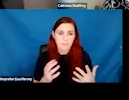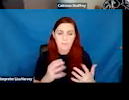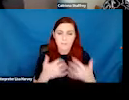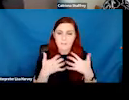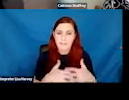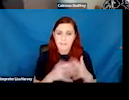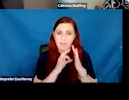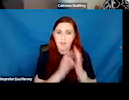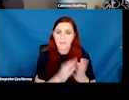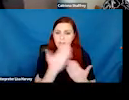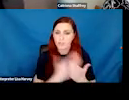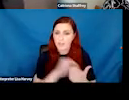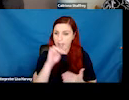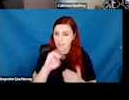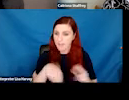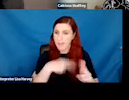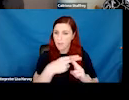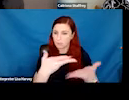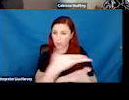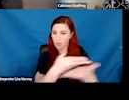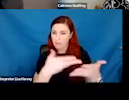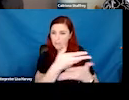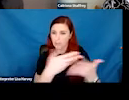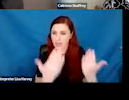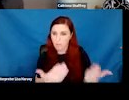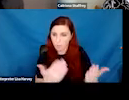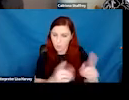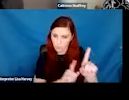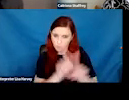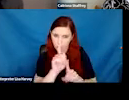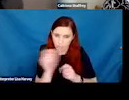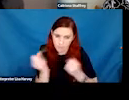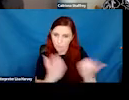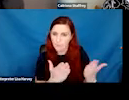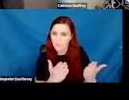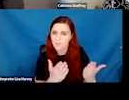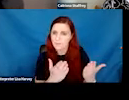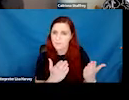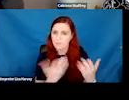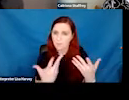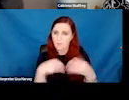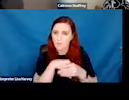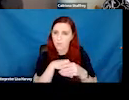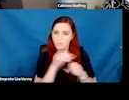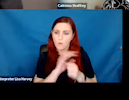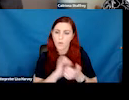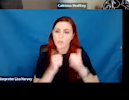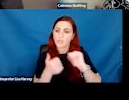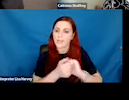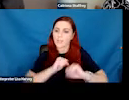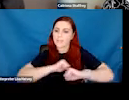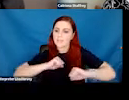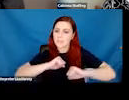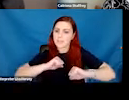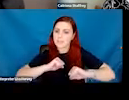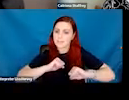M is out for draft for public consultation to enhance its provisions to include for changing places facilities in the